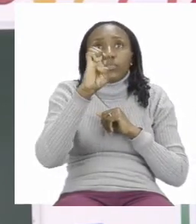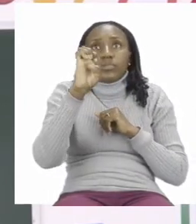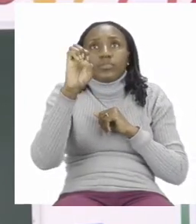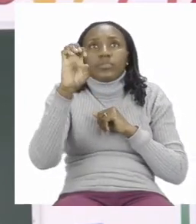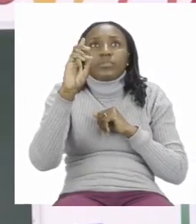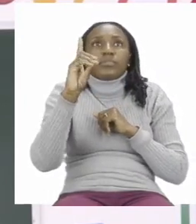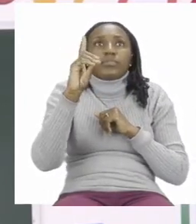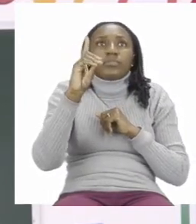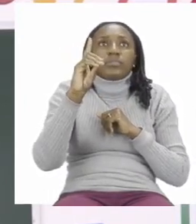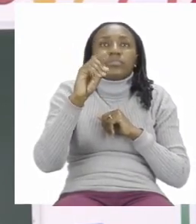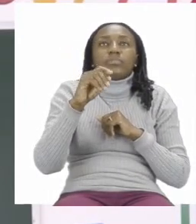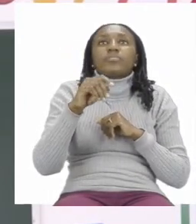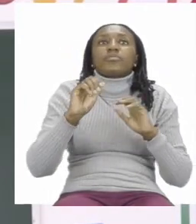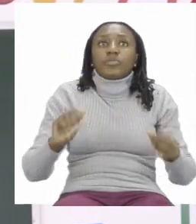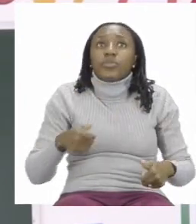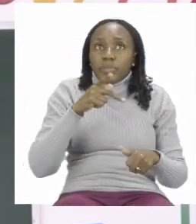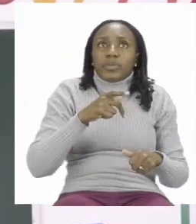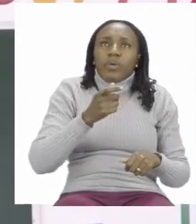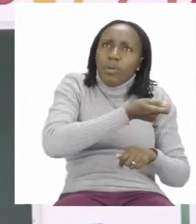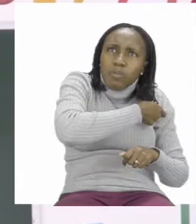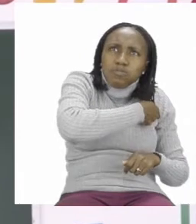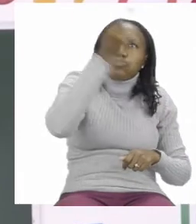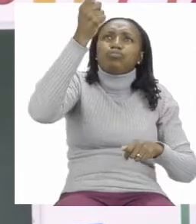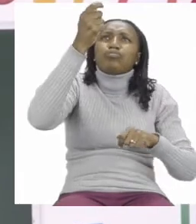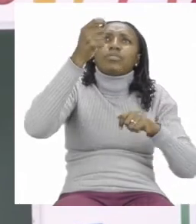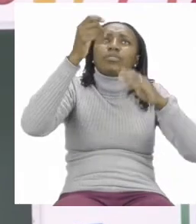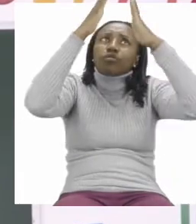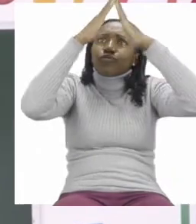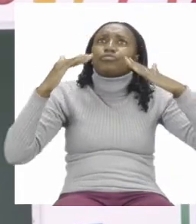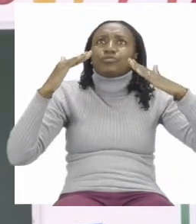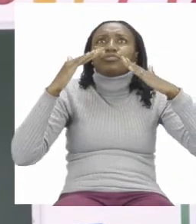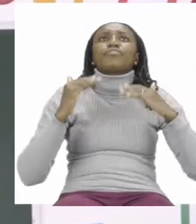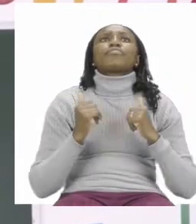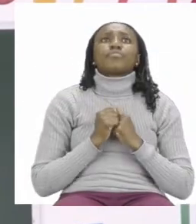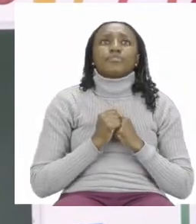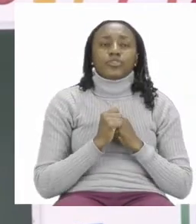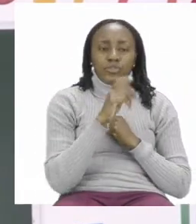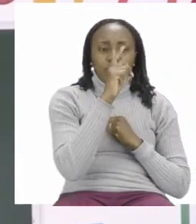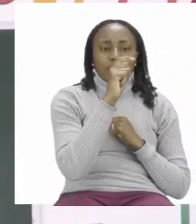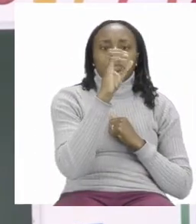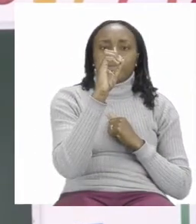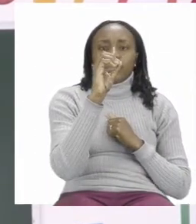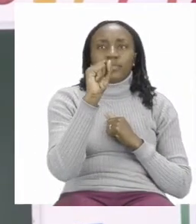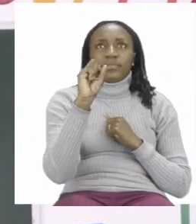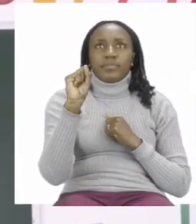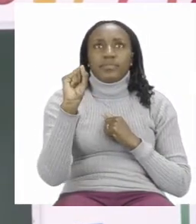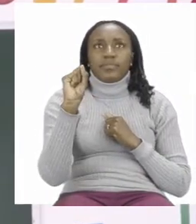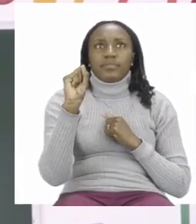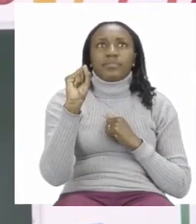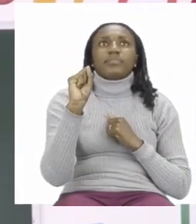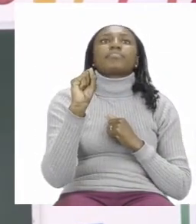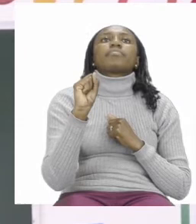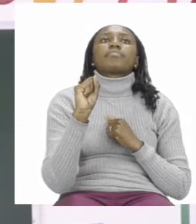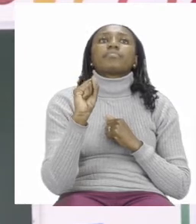the roof. So, the word that we're looking at is the word toss. We're going to